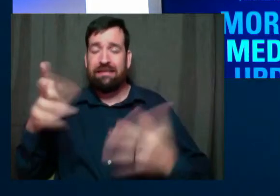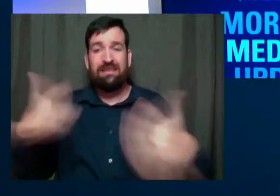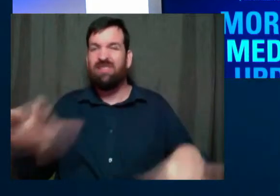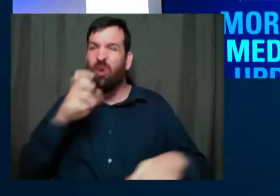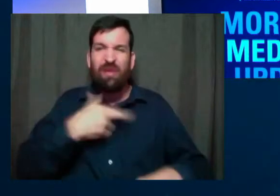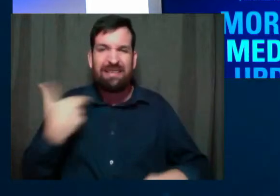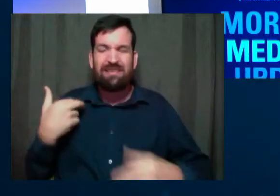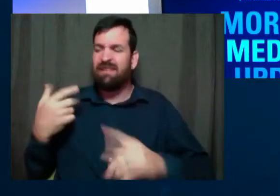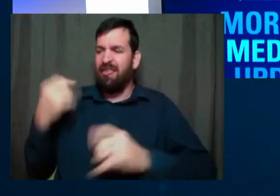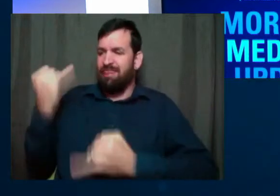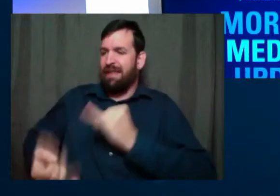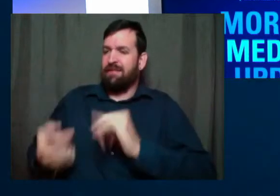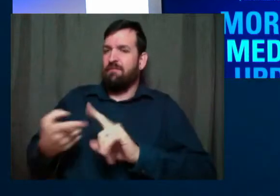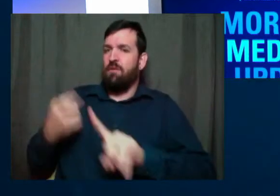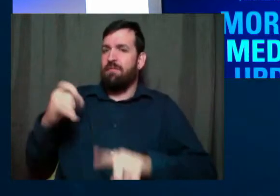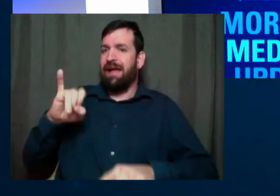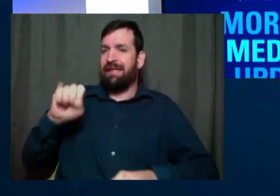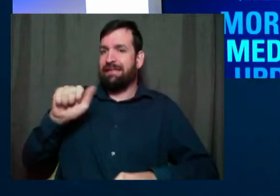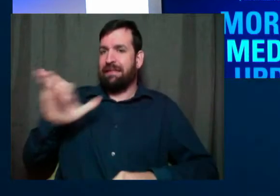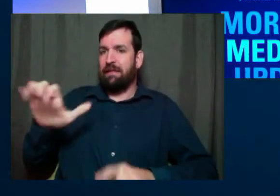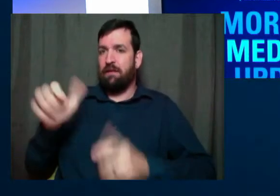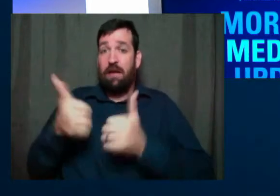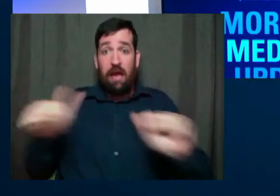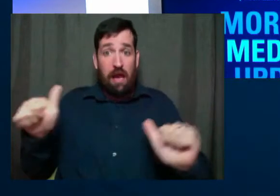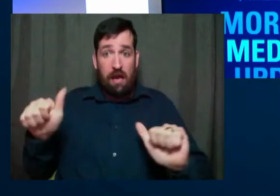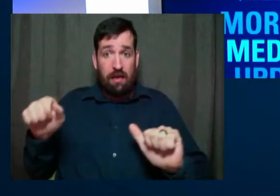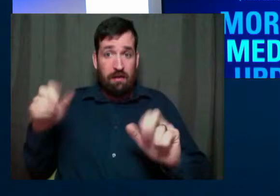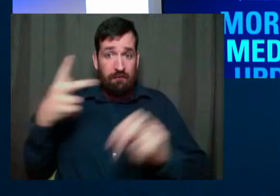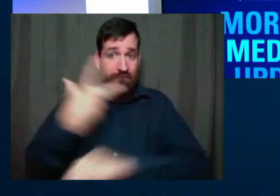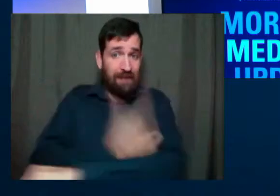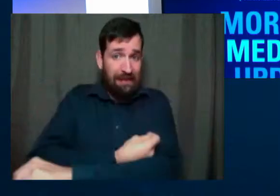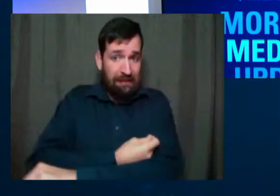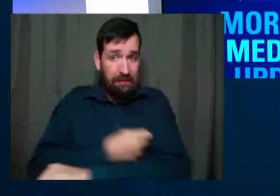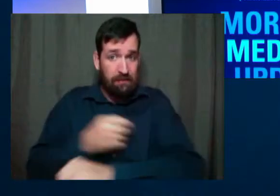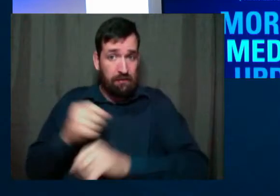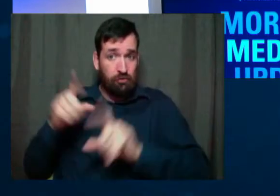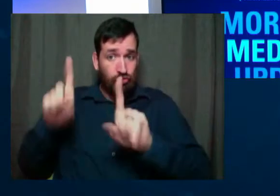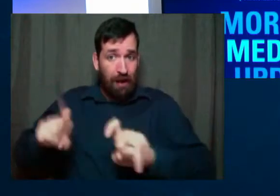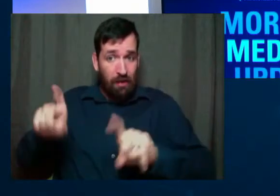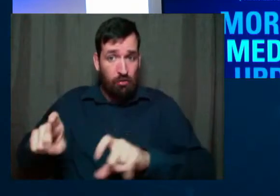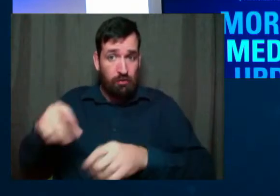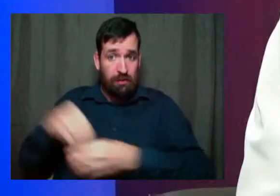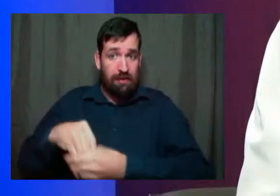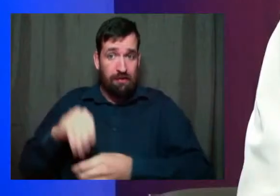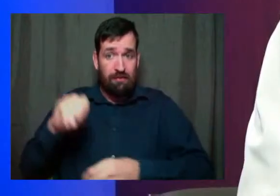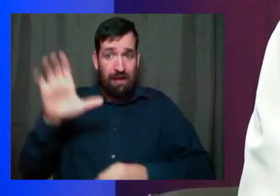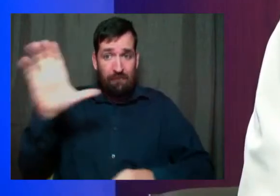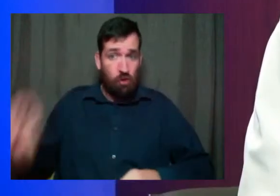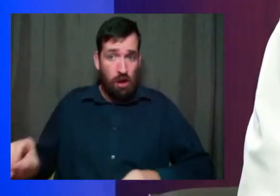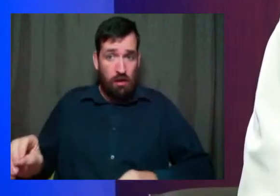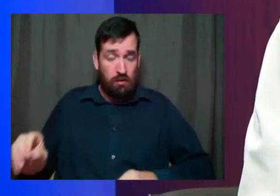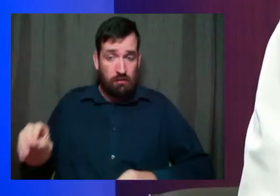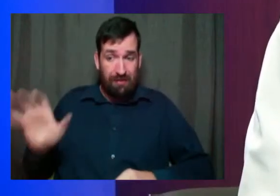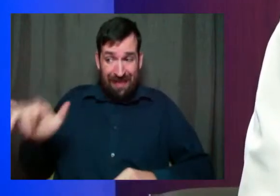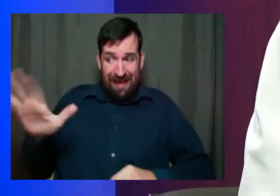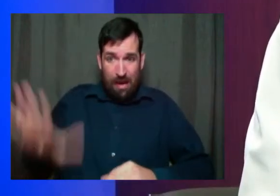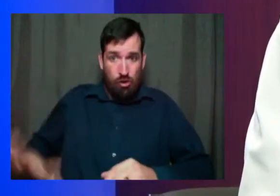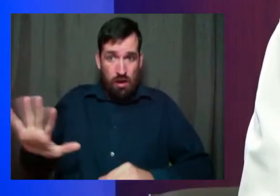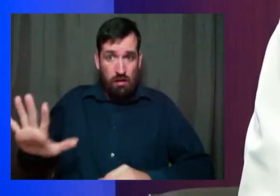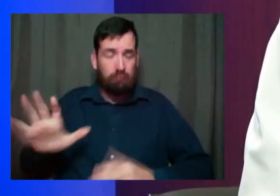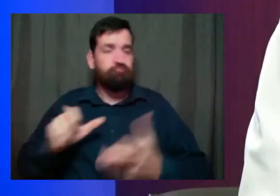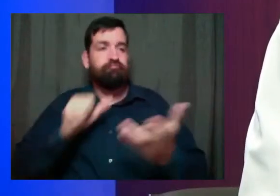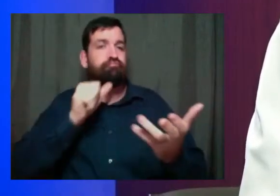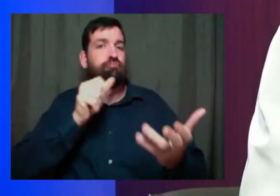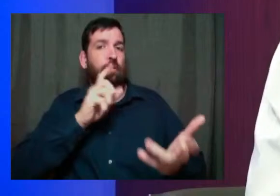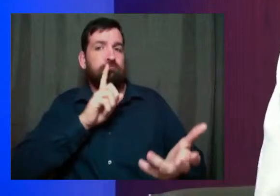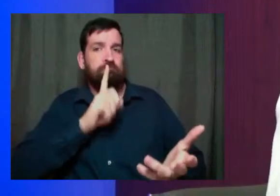Are there any vaccines currently being trialed in South Africa? What is the vaccine situation in that area? I don't know the South African vaccine